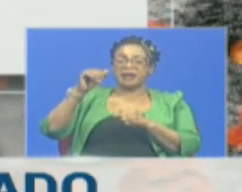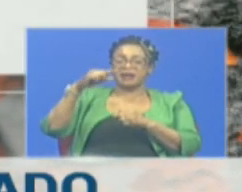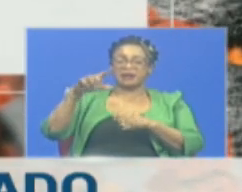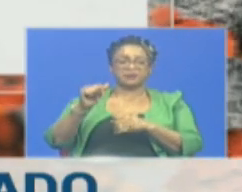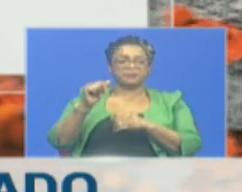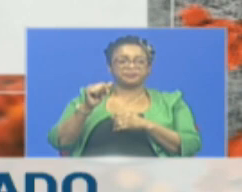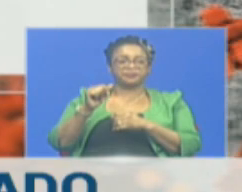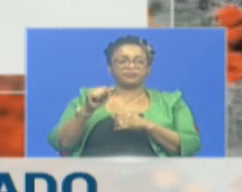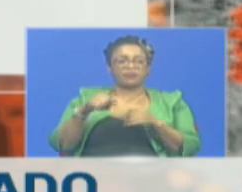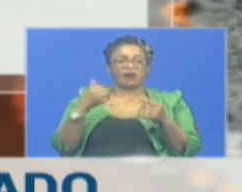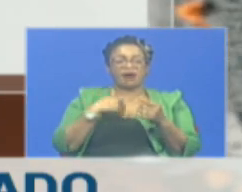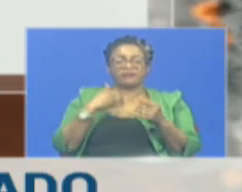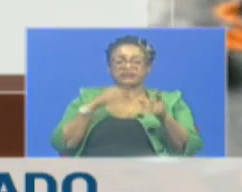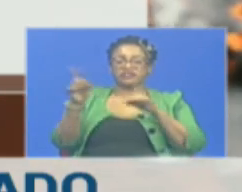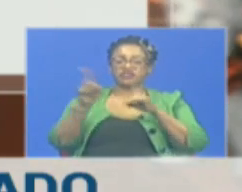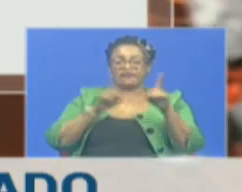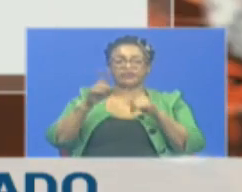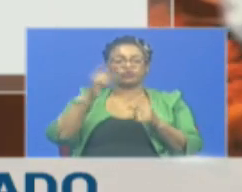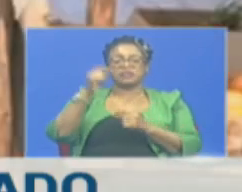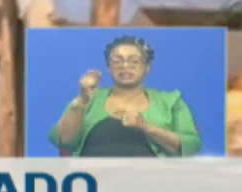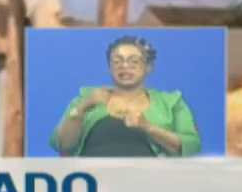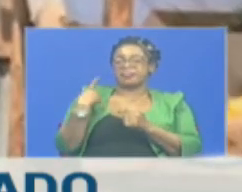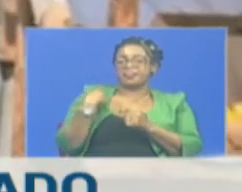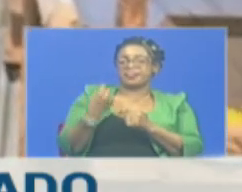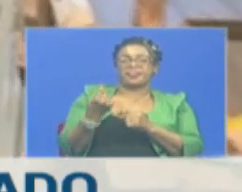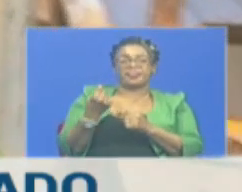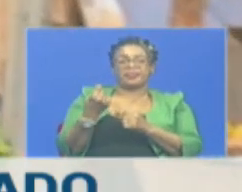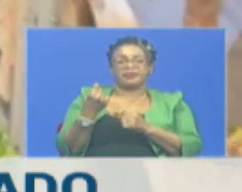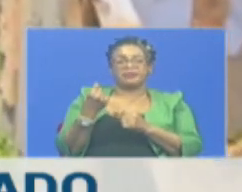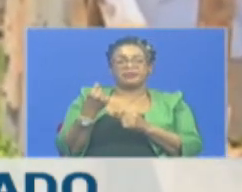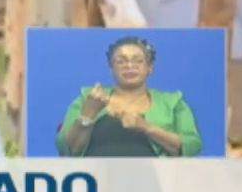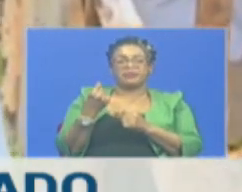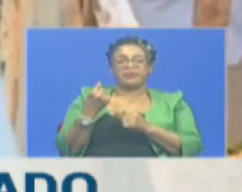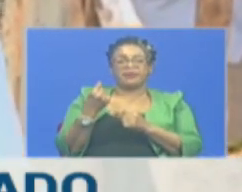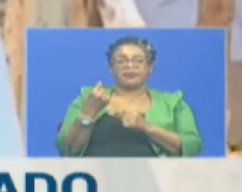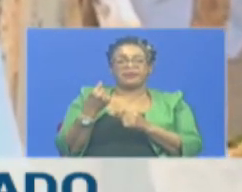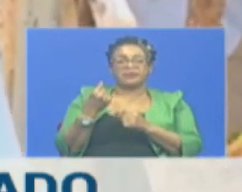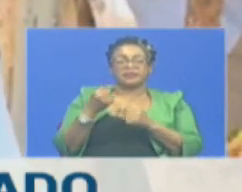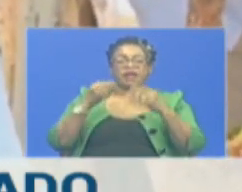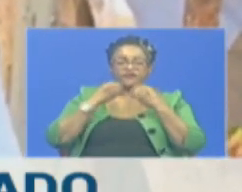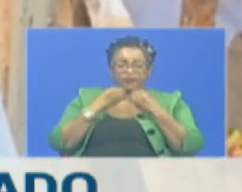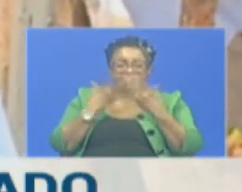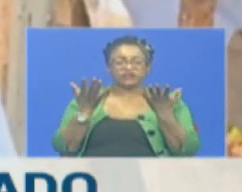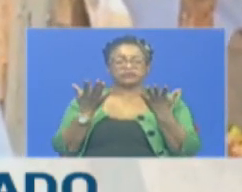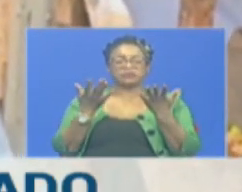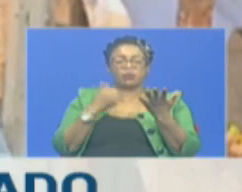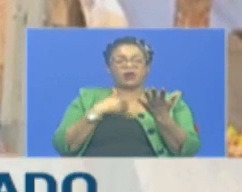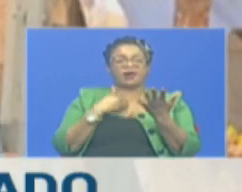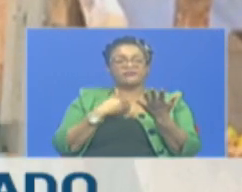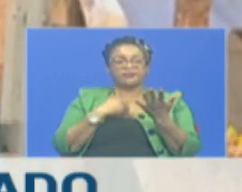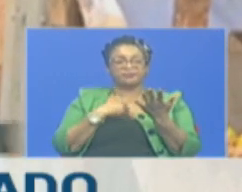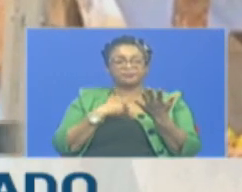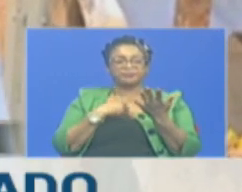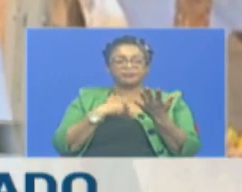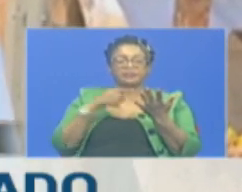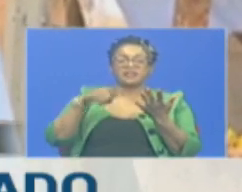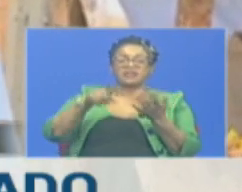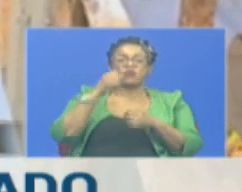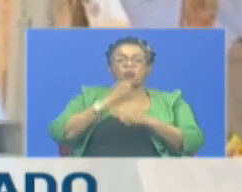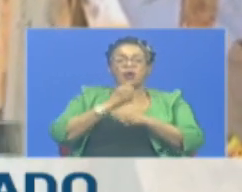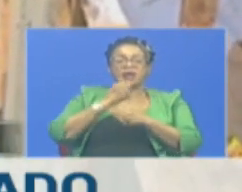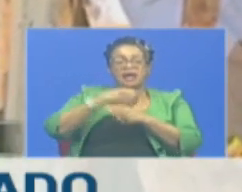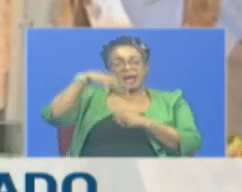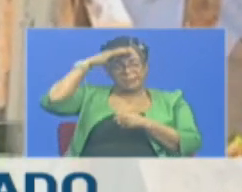had traveled to Tanzania recently. The information gathered is that she was working in some